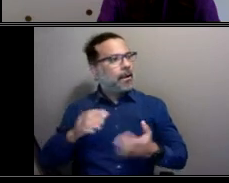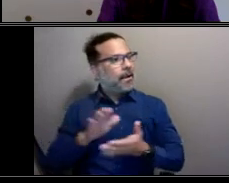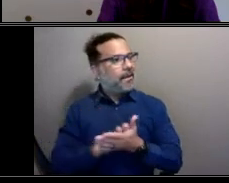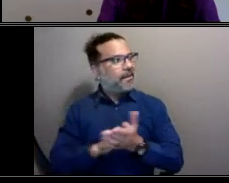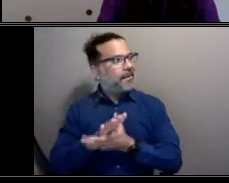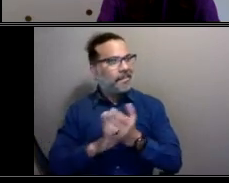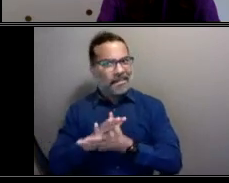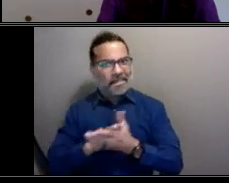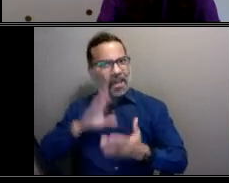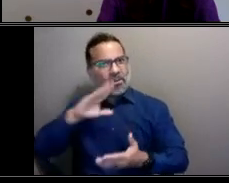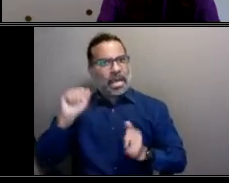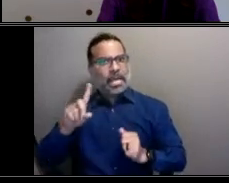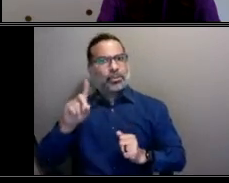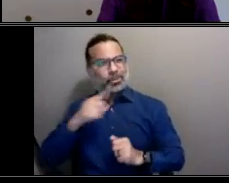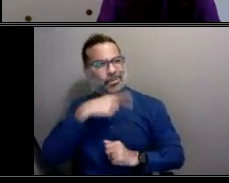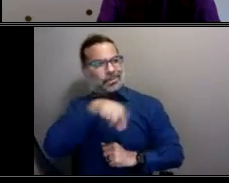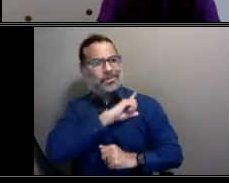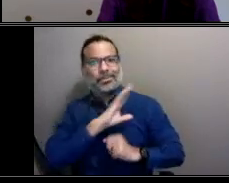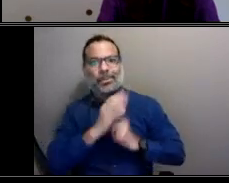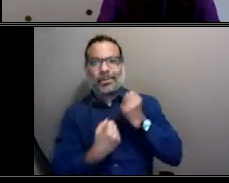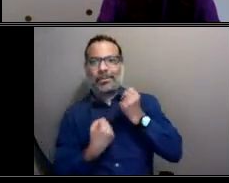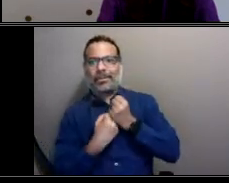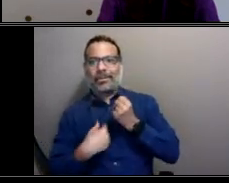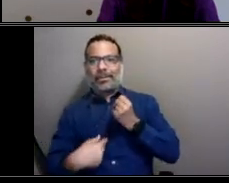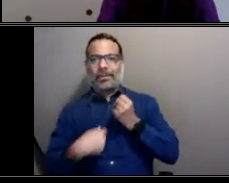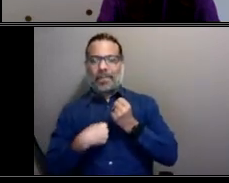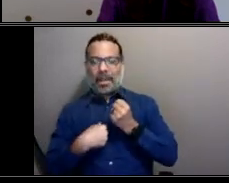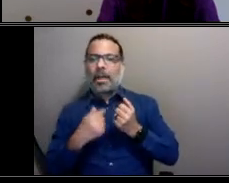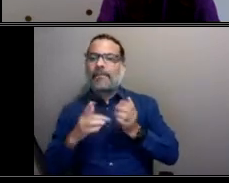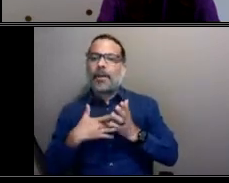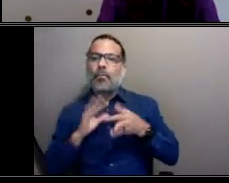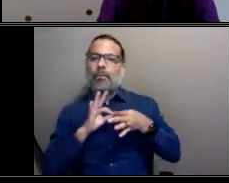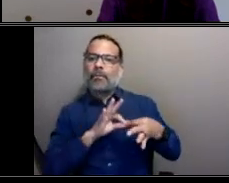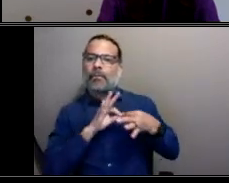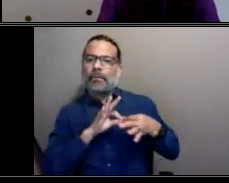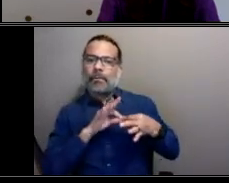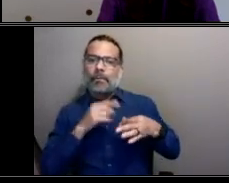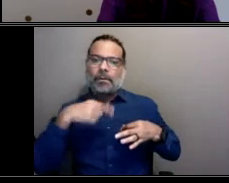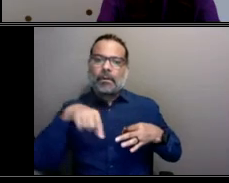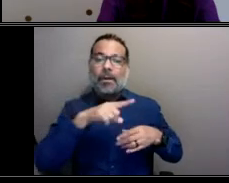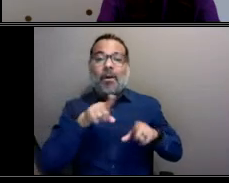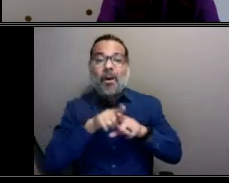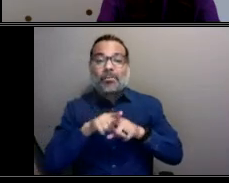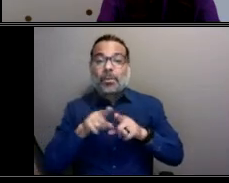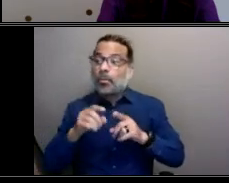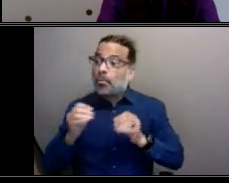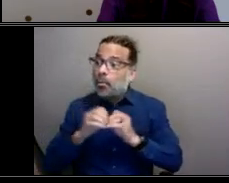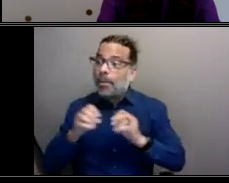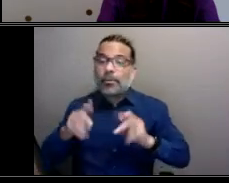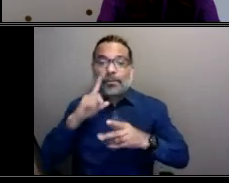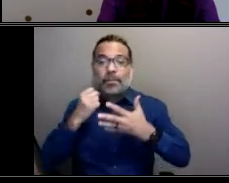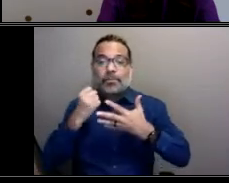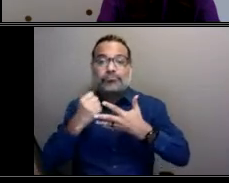work, but also in the camaraderie they develop with their coworkers. And has also increased their opportunities for growth as well.